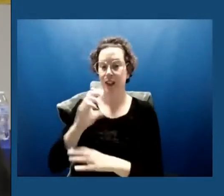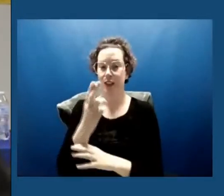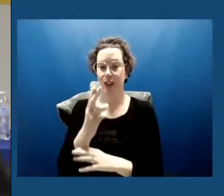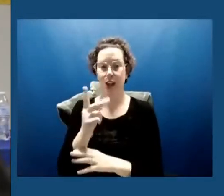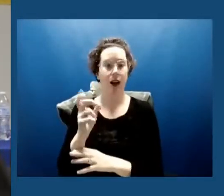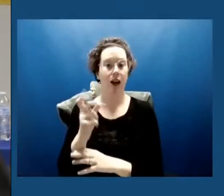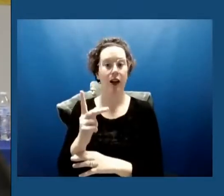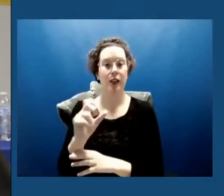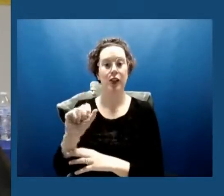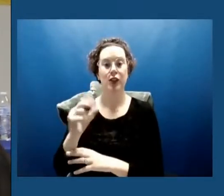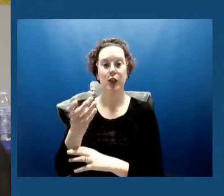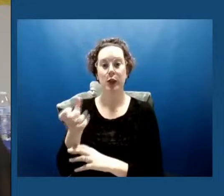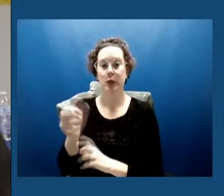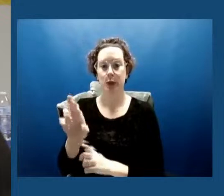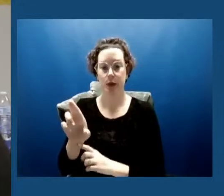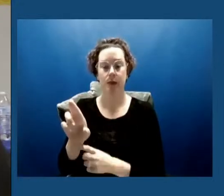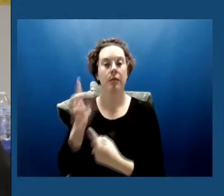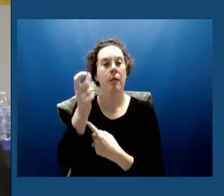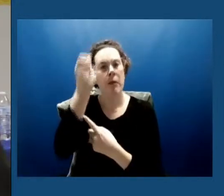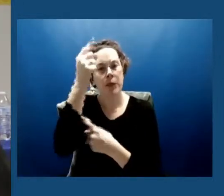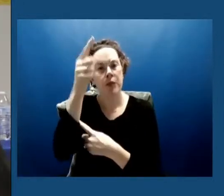do have to say this.